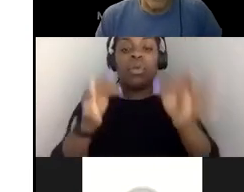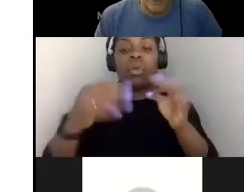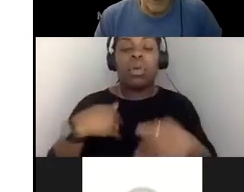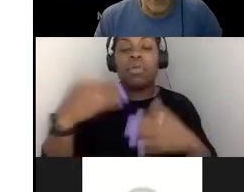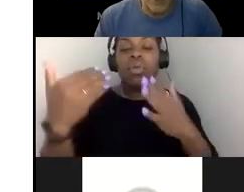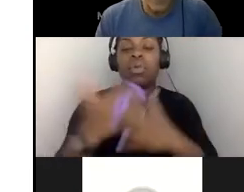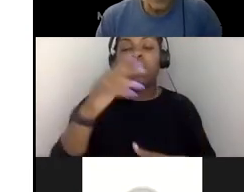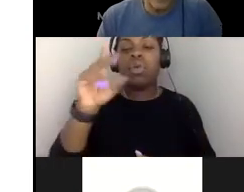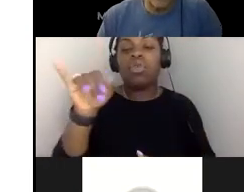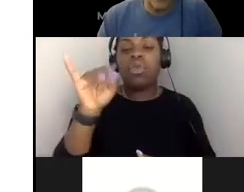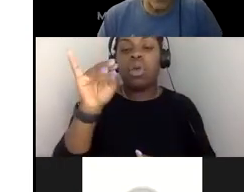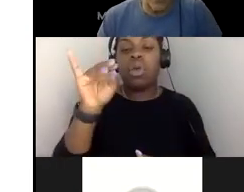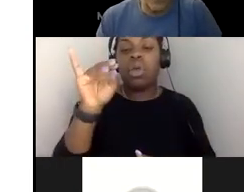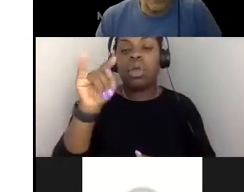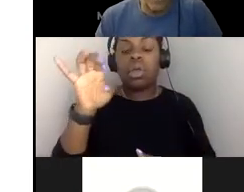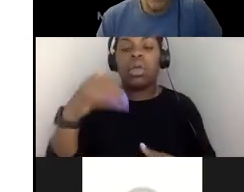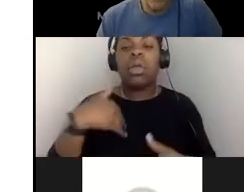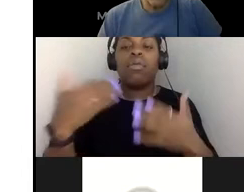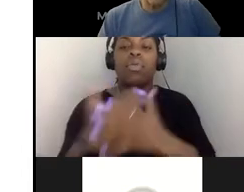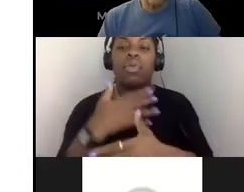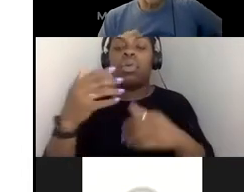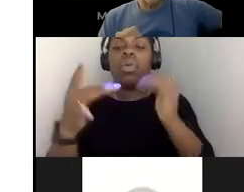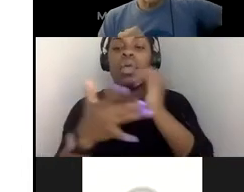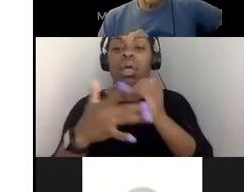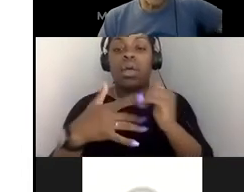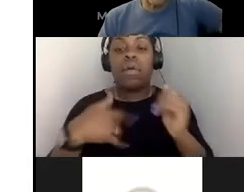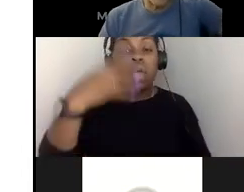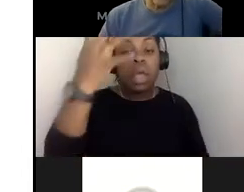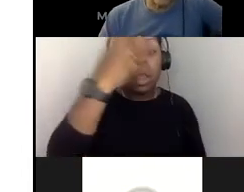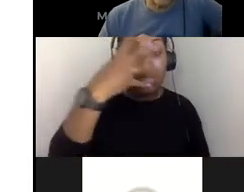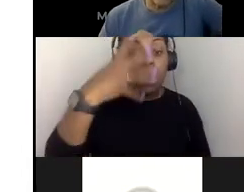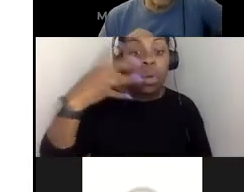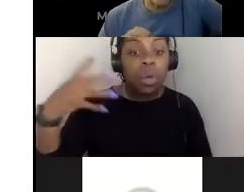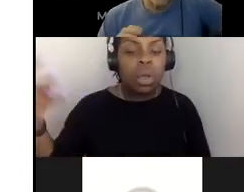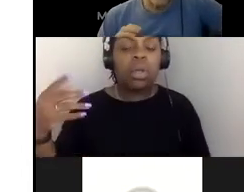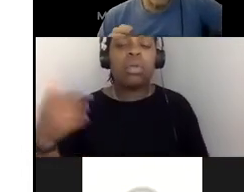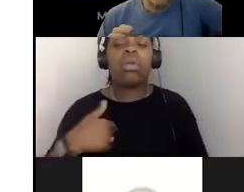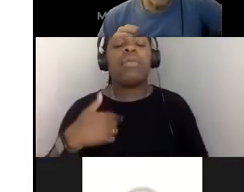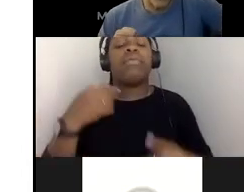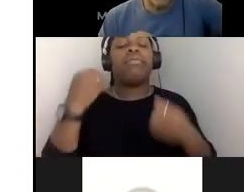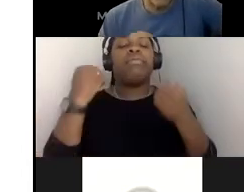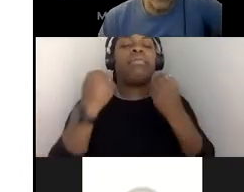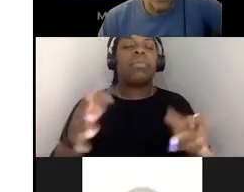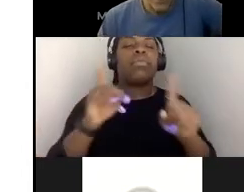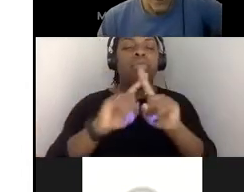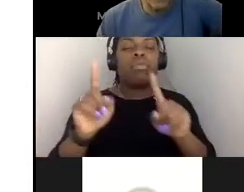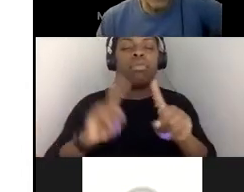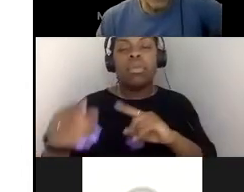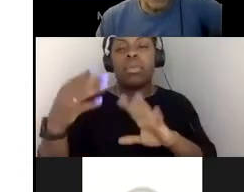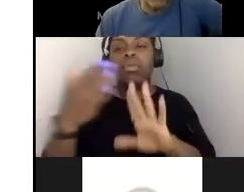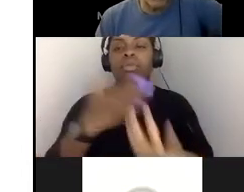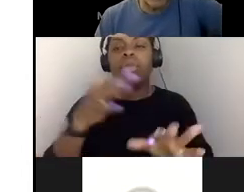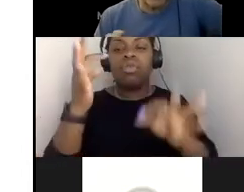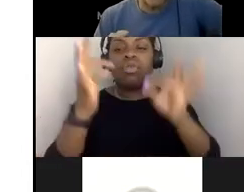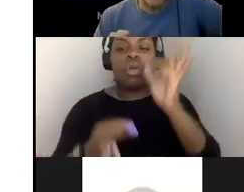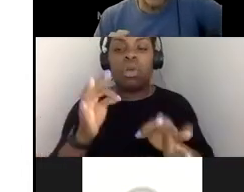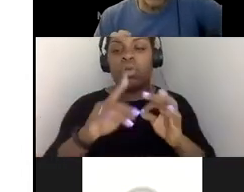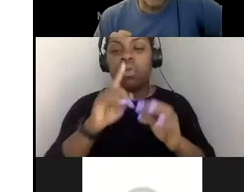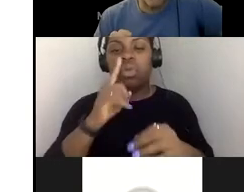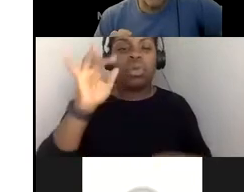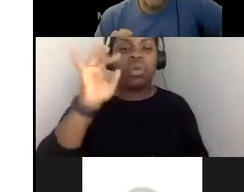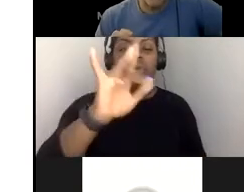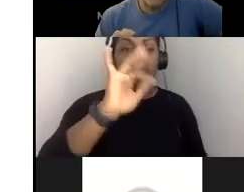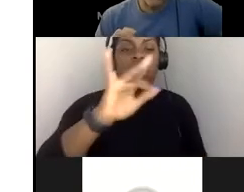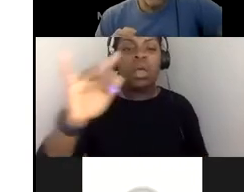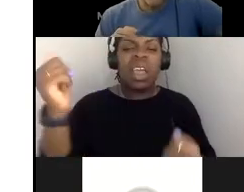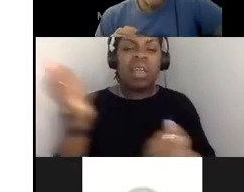new technologies, we have immigration. So let's say you want to look at pretrial. If you unclick everything except